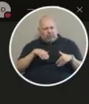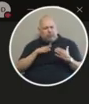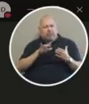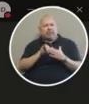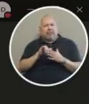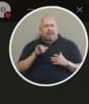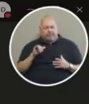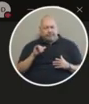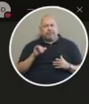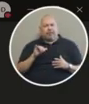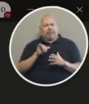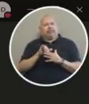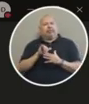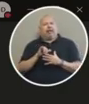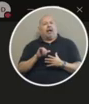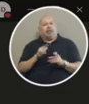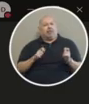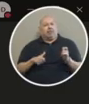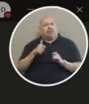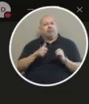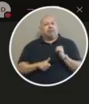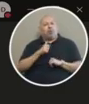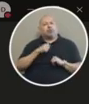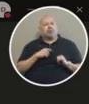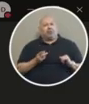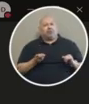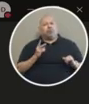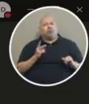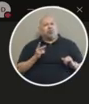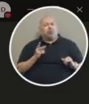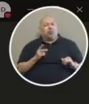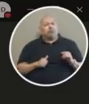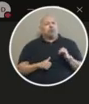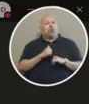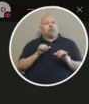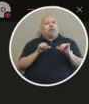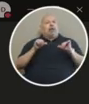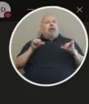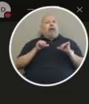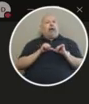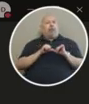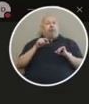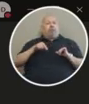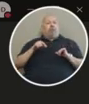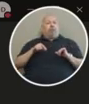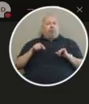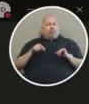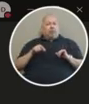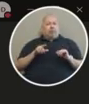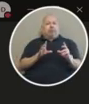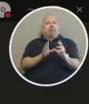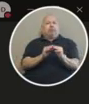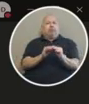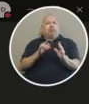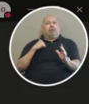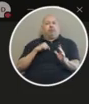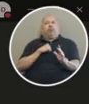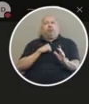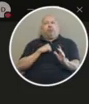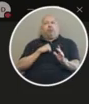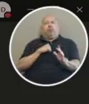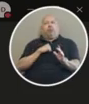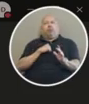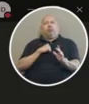those folks. That's largely, there are two primary areas of focus for this task force that I mentioned that we formed